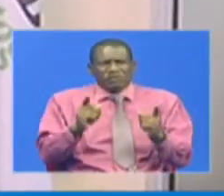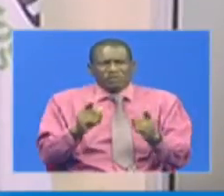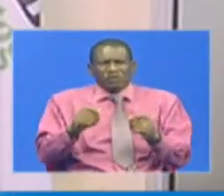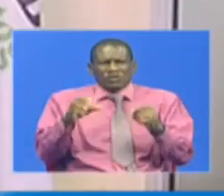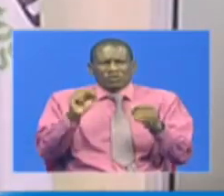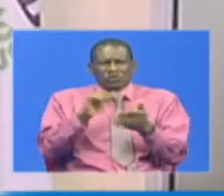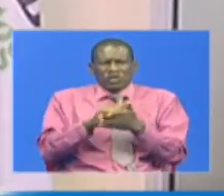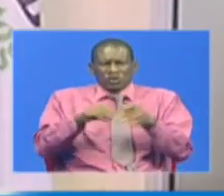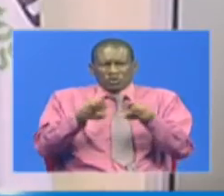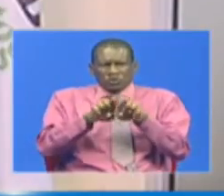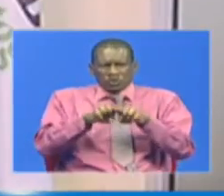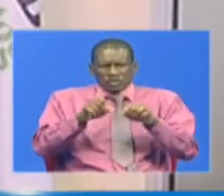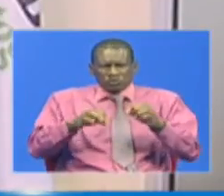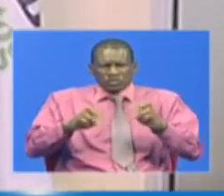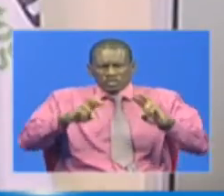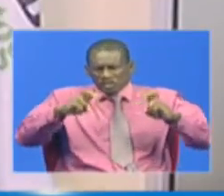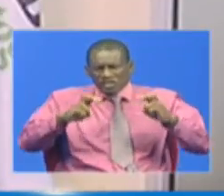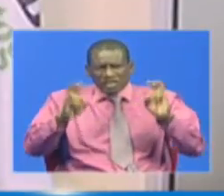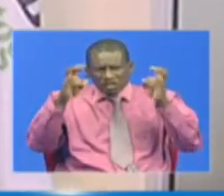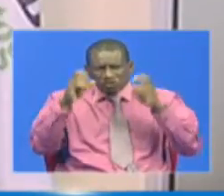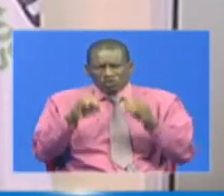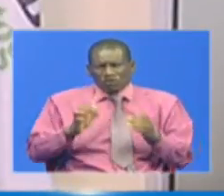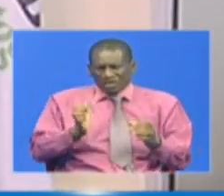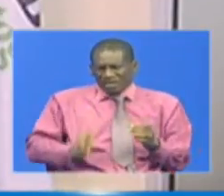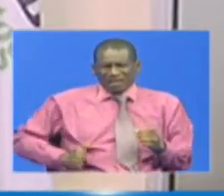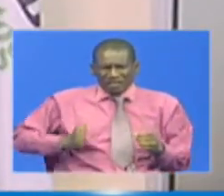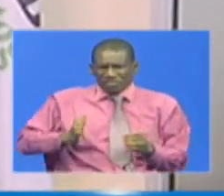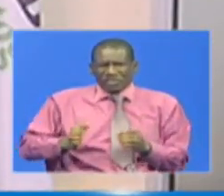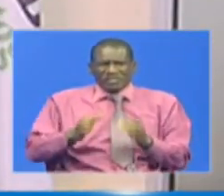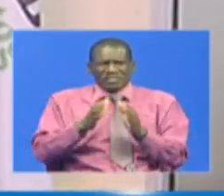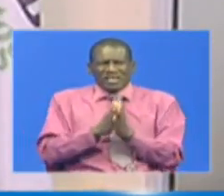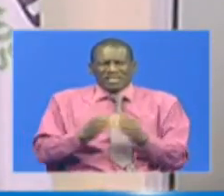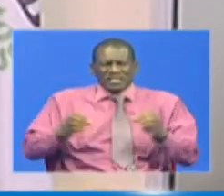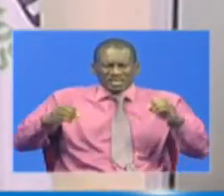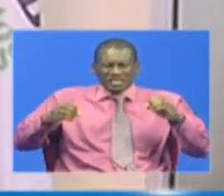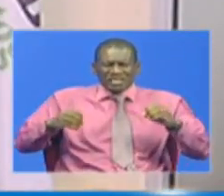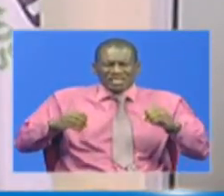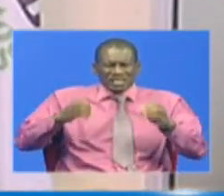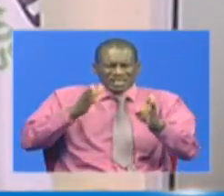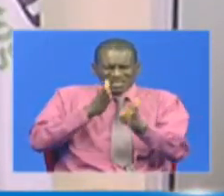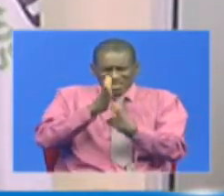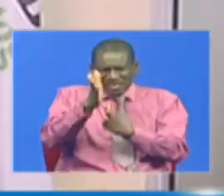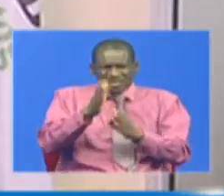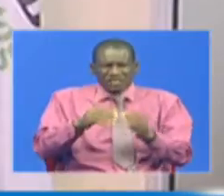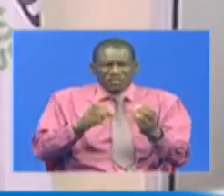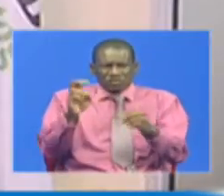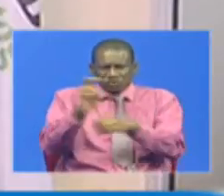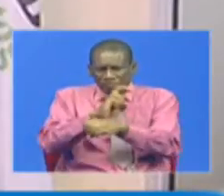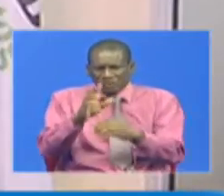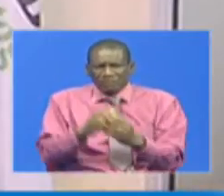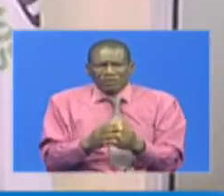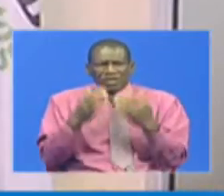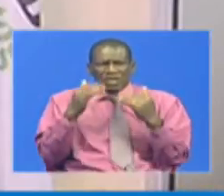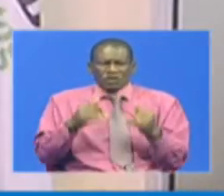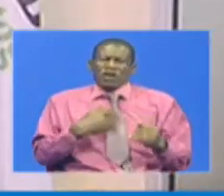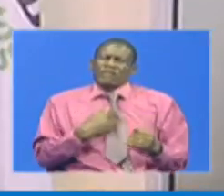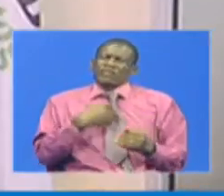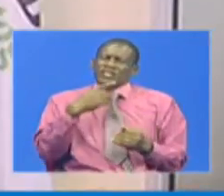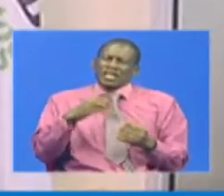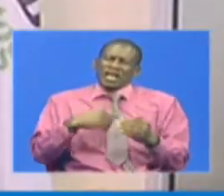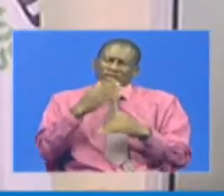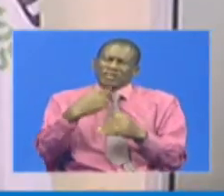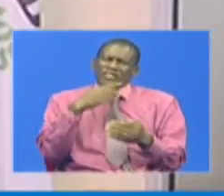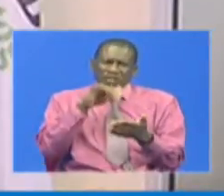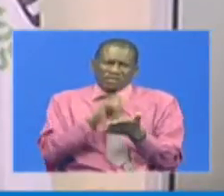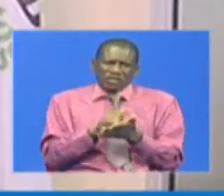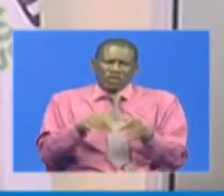as you look at the issues of ethics and integrity is observed. Having said that, I also